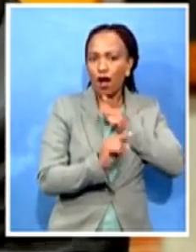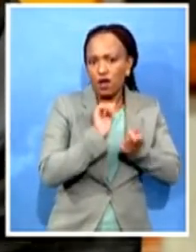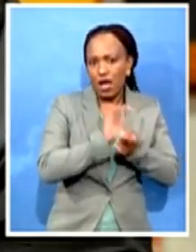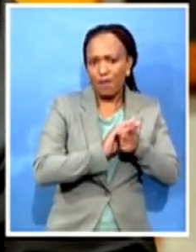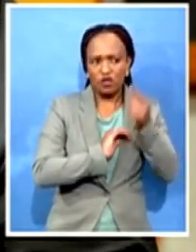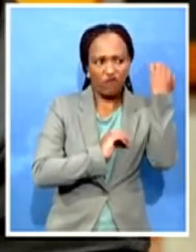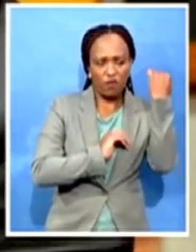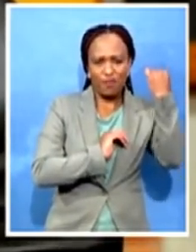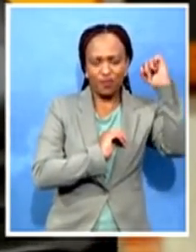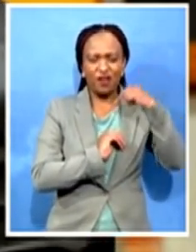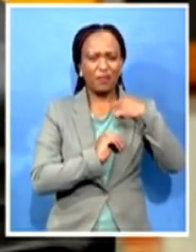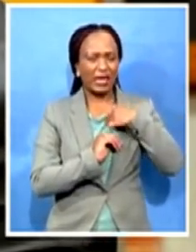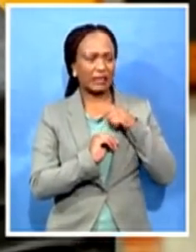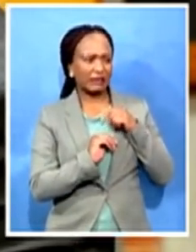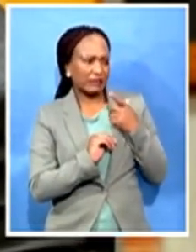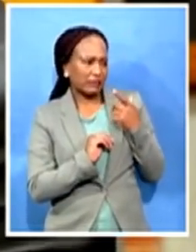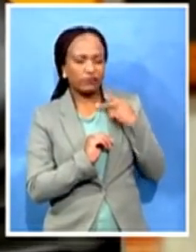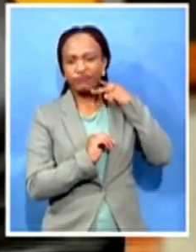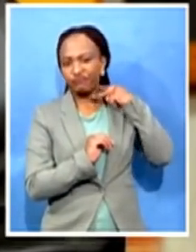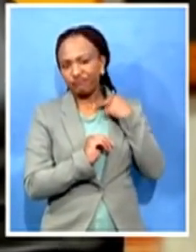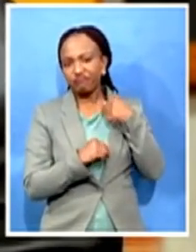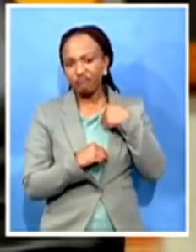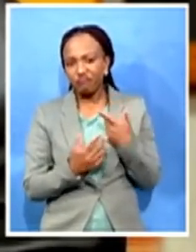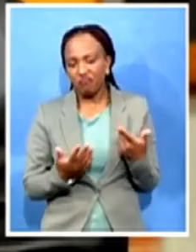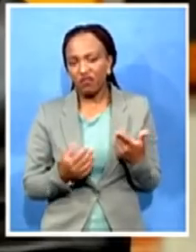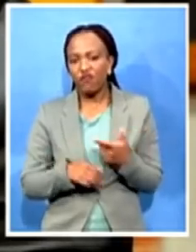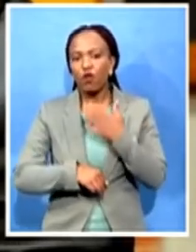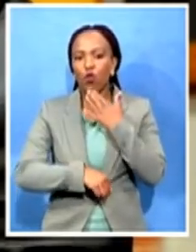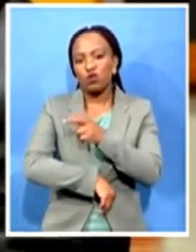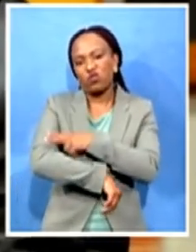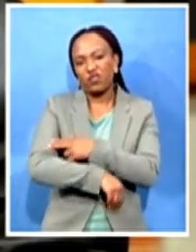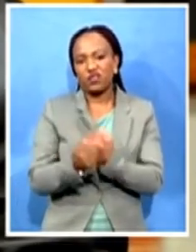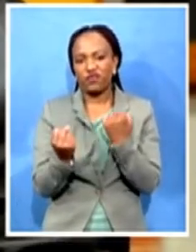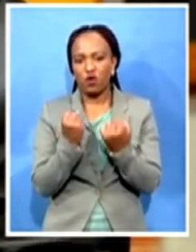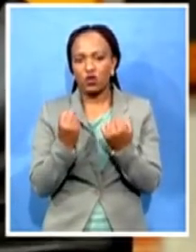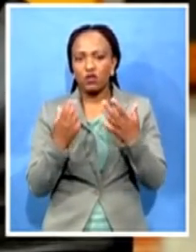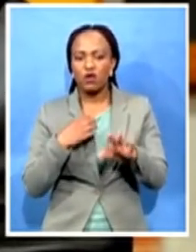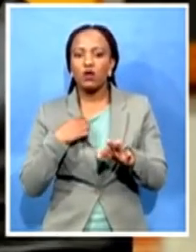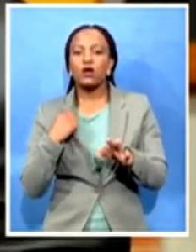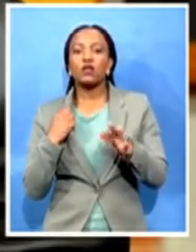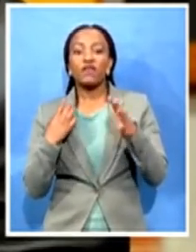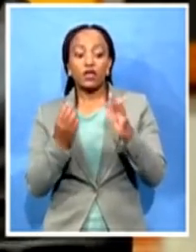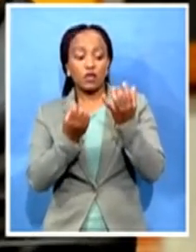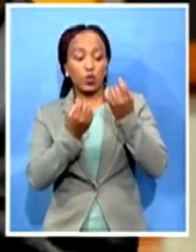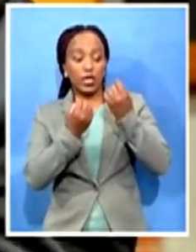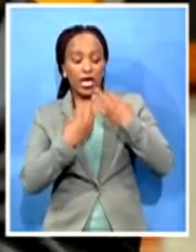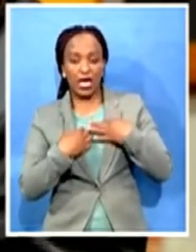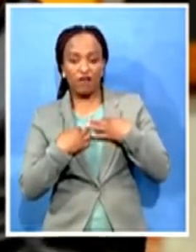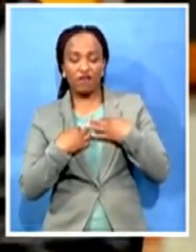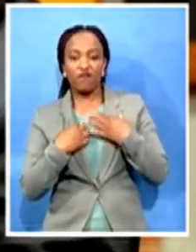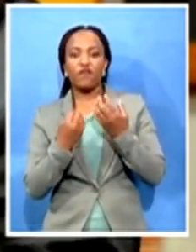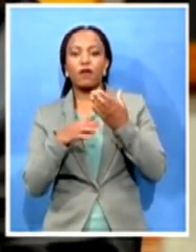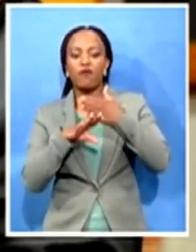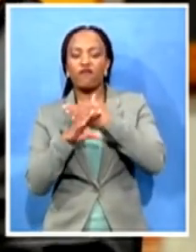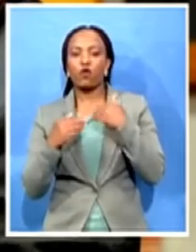of the court. So what I've now done in the interim, I was handed just before we started an affidavit of Colonel Lazarus relating